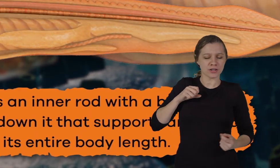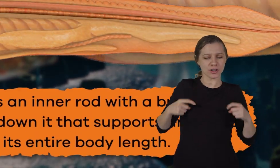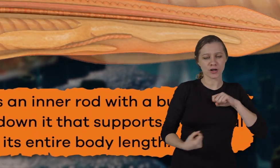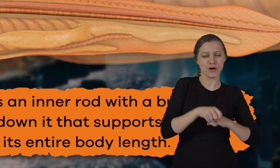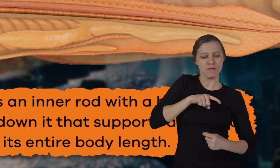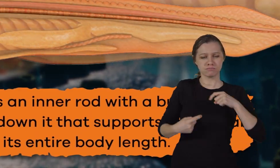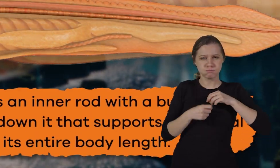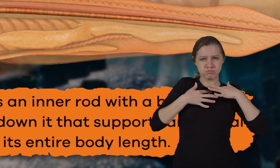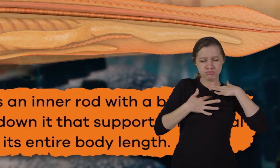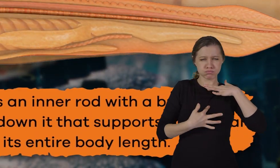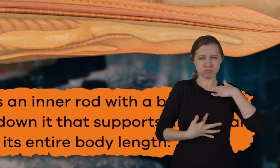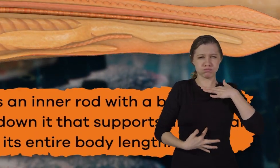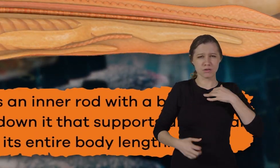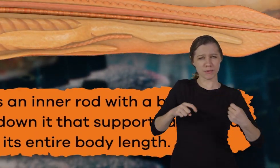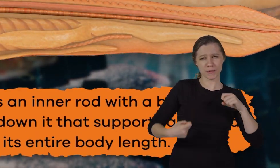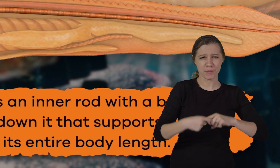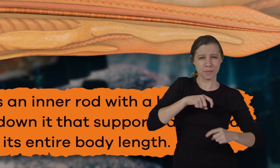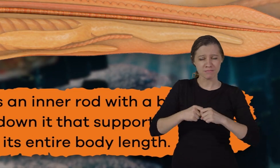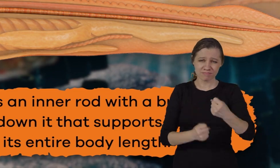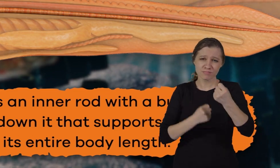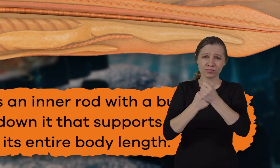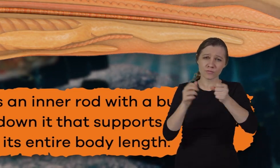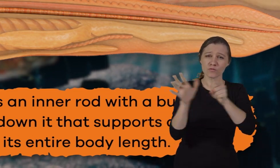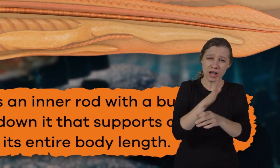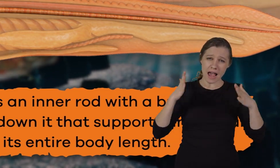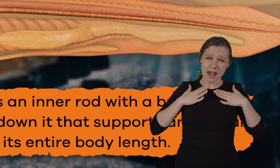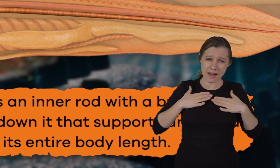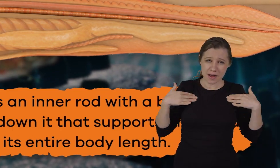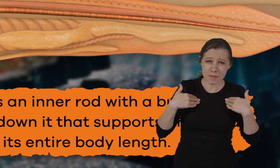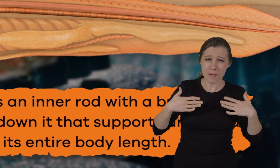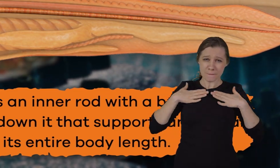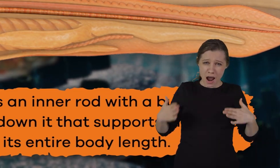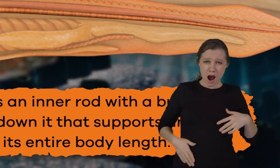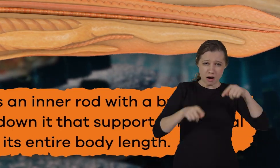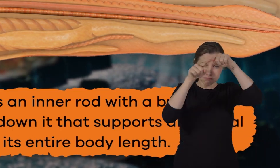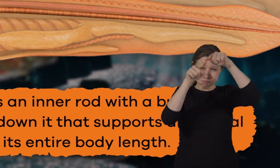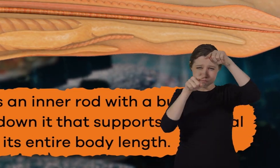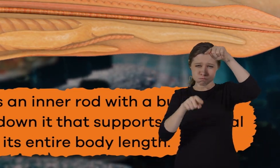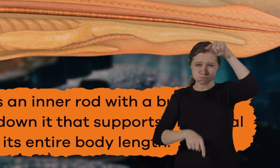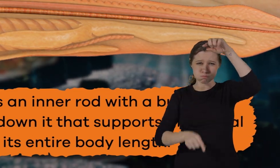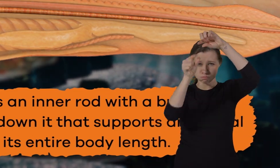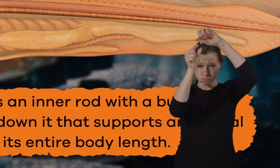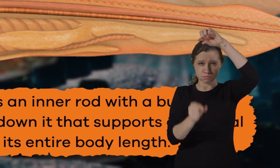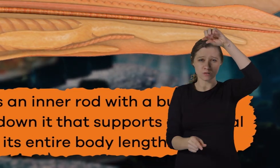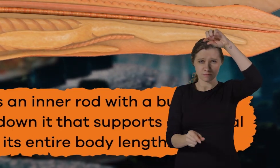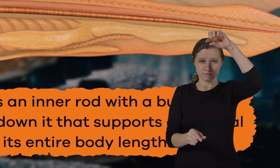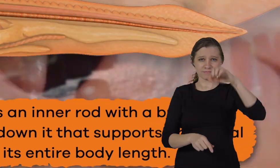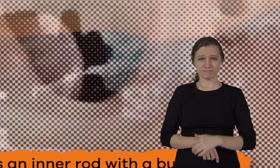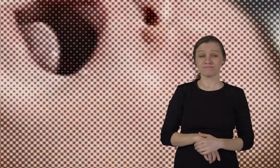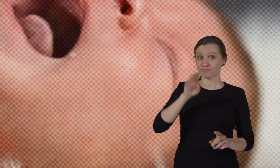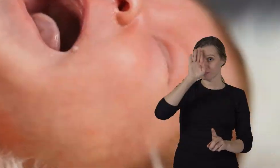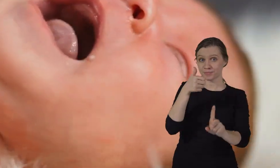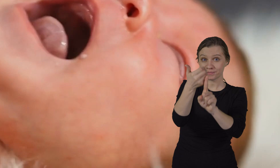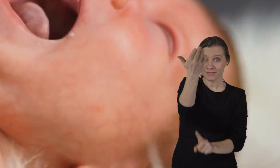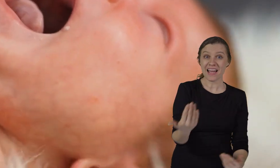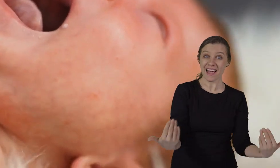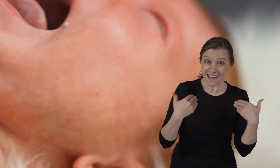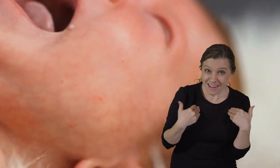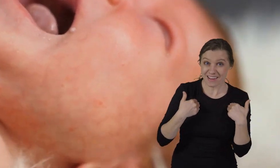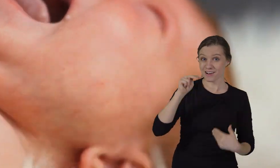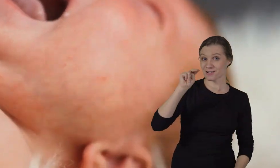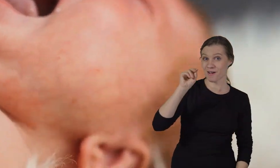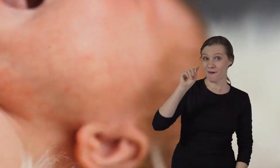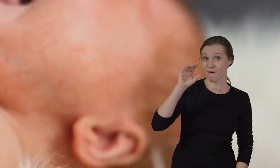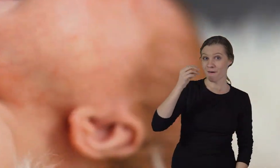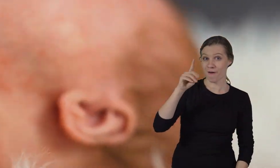rod with a bundle of nerves running down it that supports an animal and runs its entire body length. Did you know that